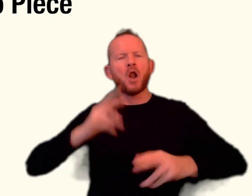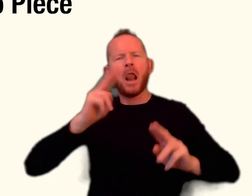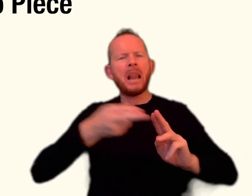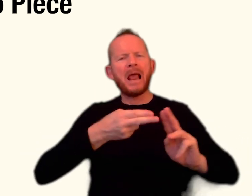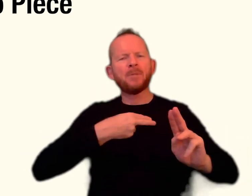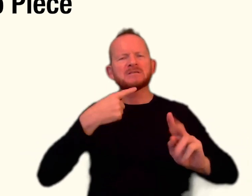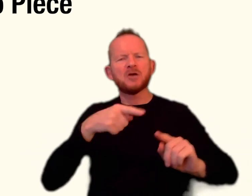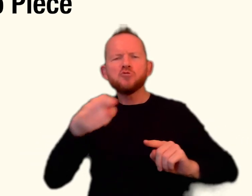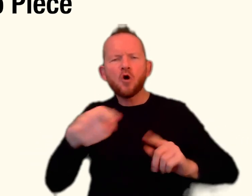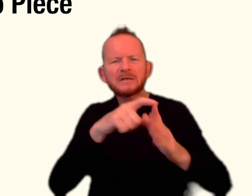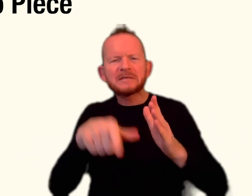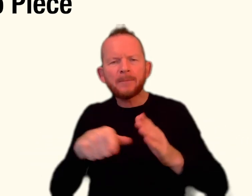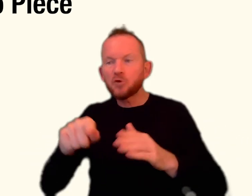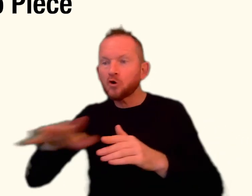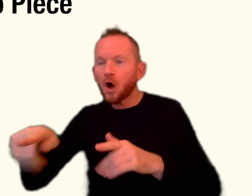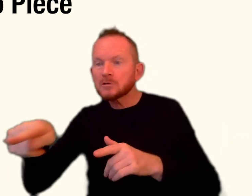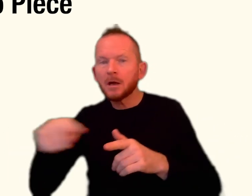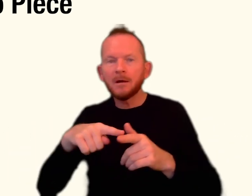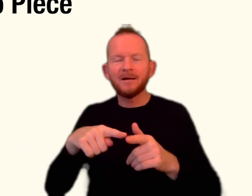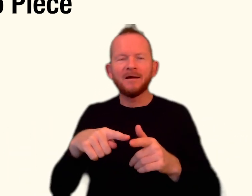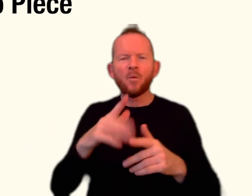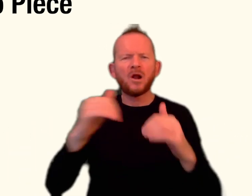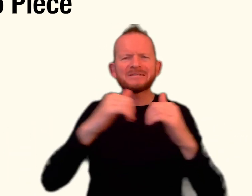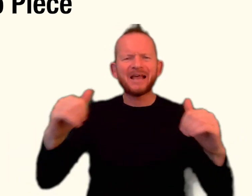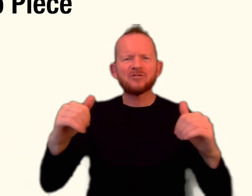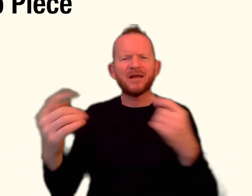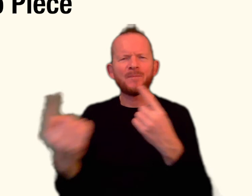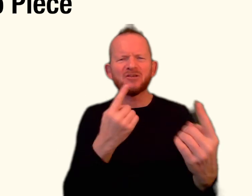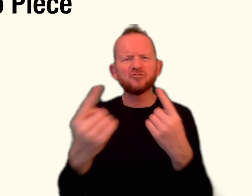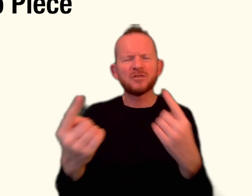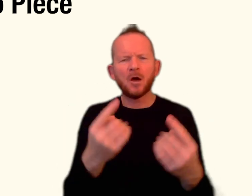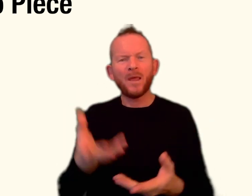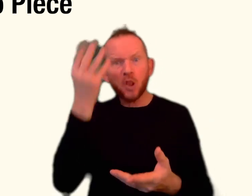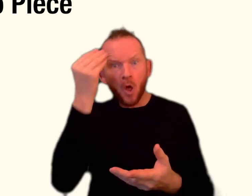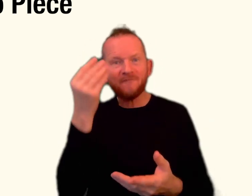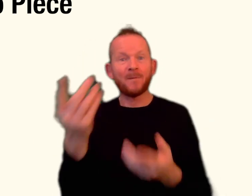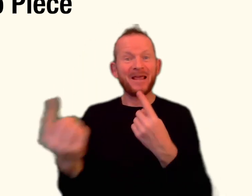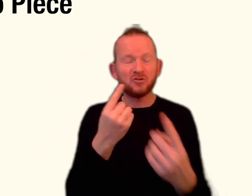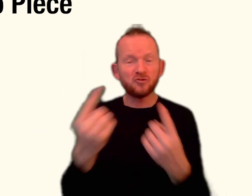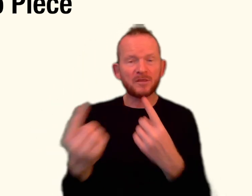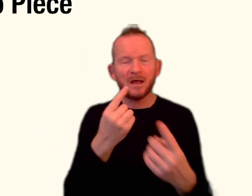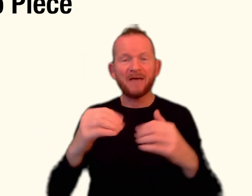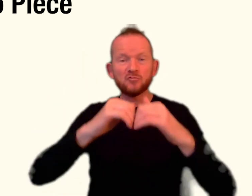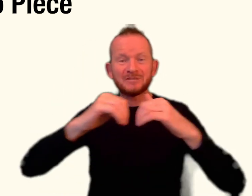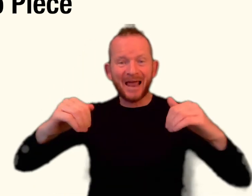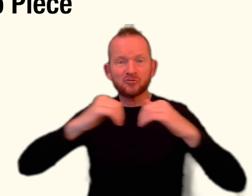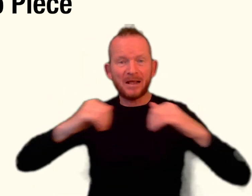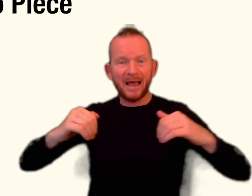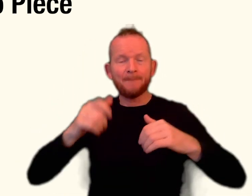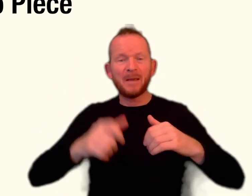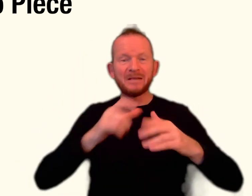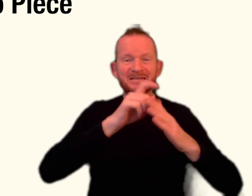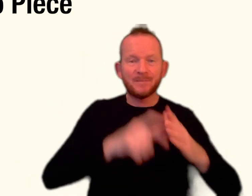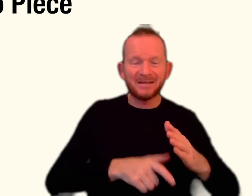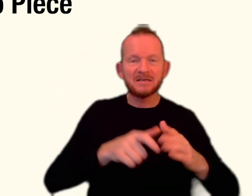you're disabled, you're not. And we're not segregating from each other. We all learn from each other. Because if you segregate people with disabilities